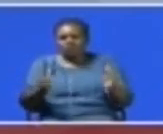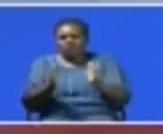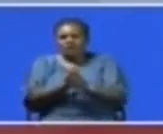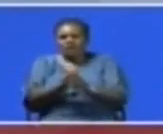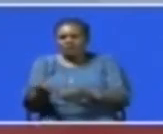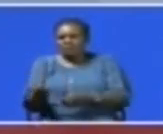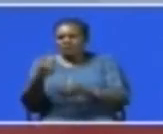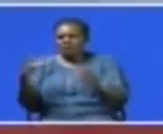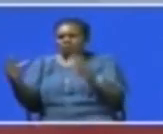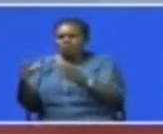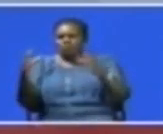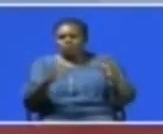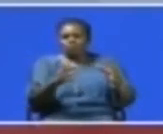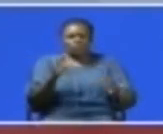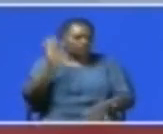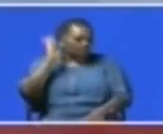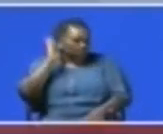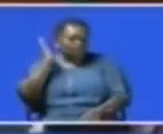of organized criminal gangs. Listen in.